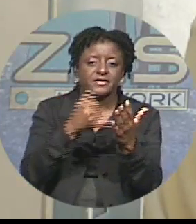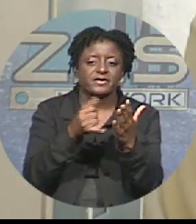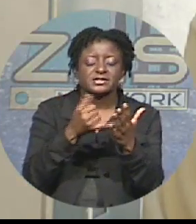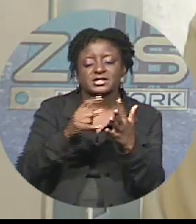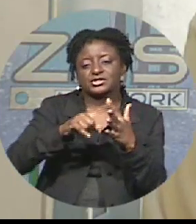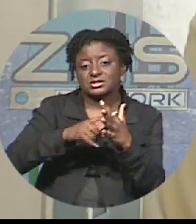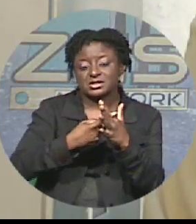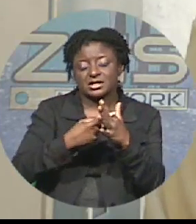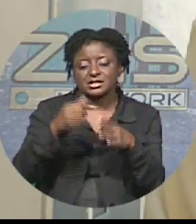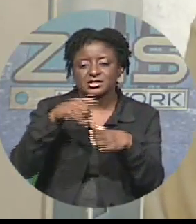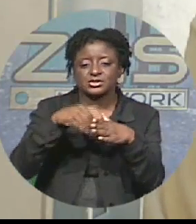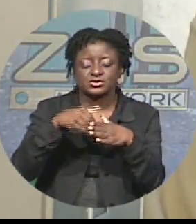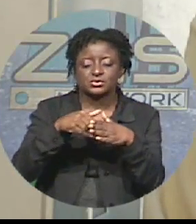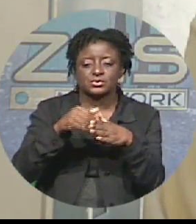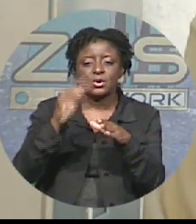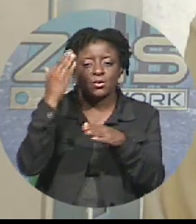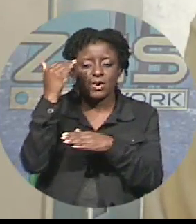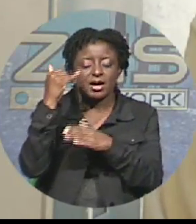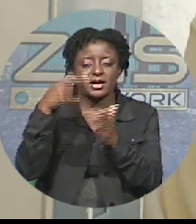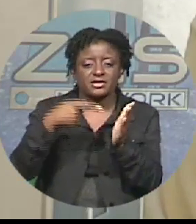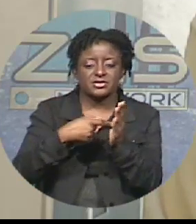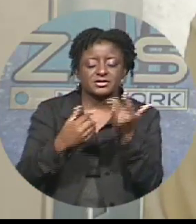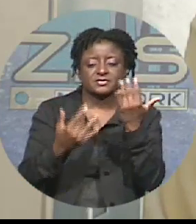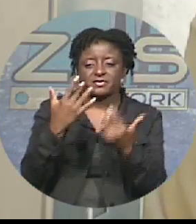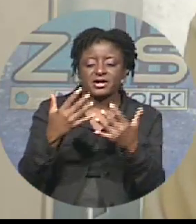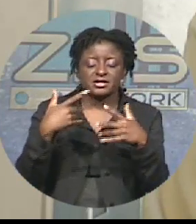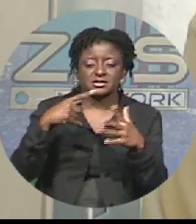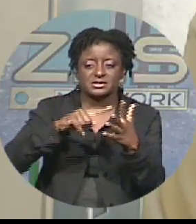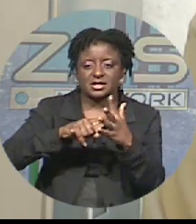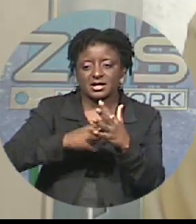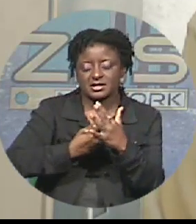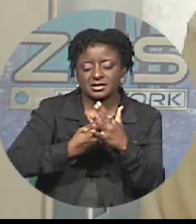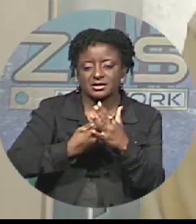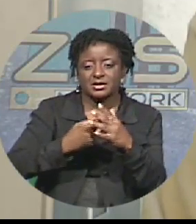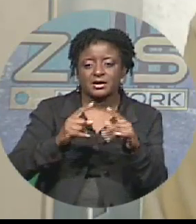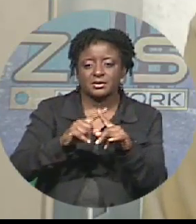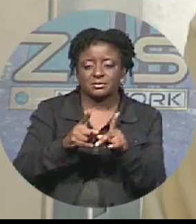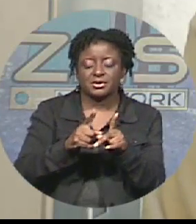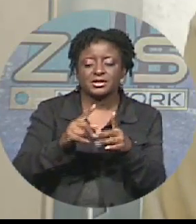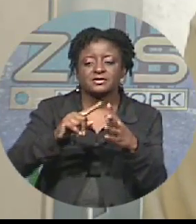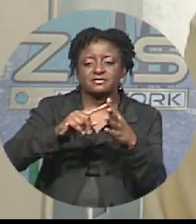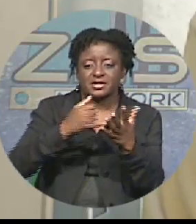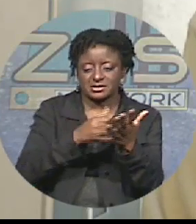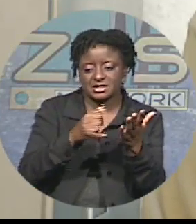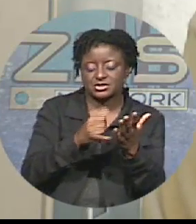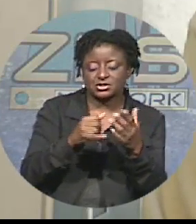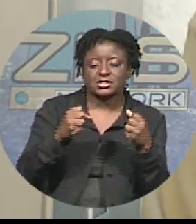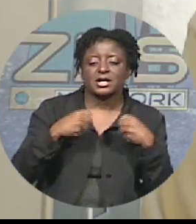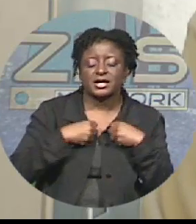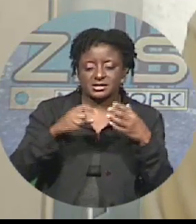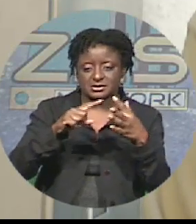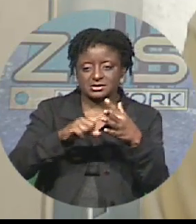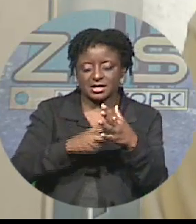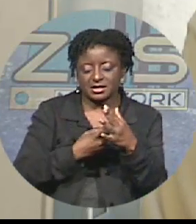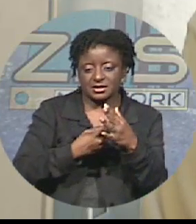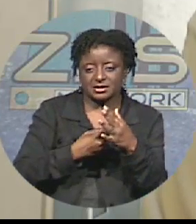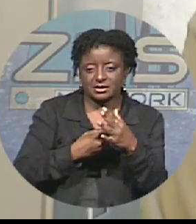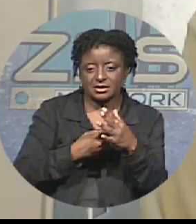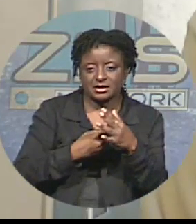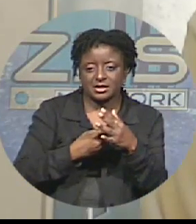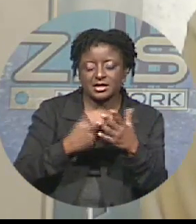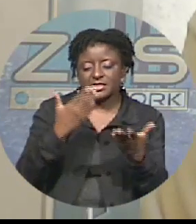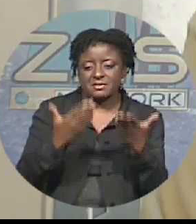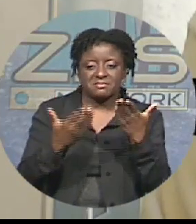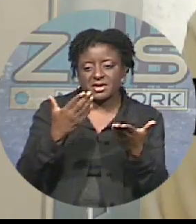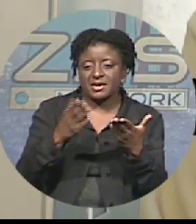cause of this fire. We do not know what caused the fire, but an investigation has been launched. We believe that as a result of that, there may